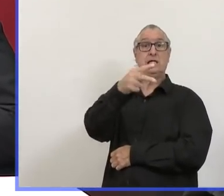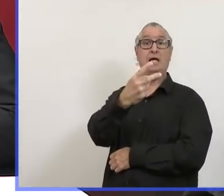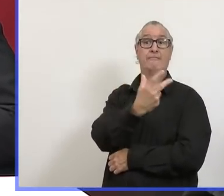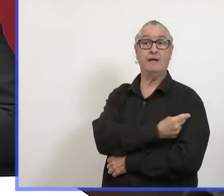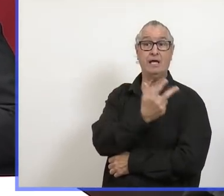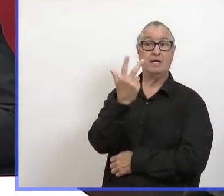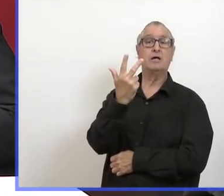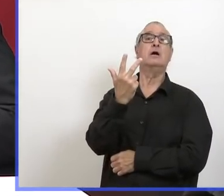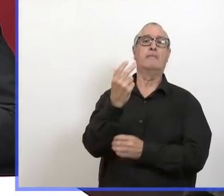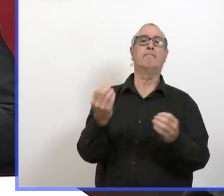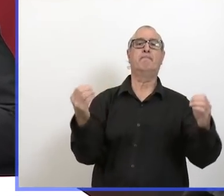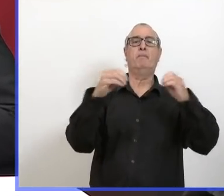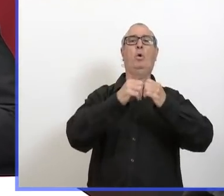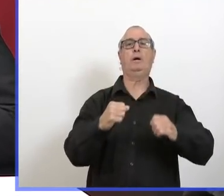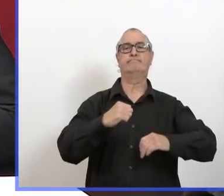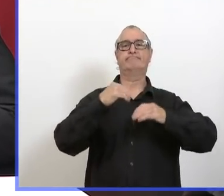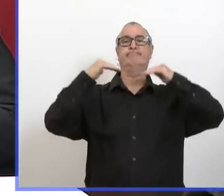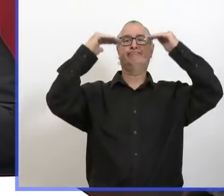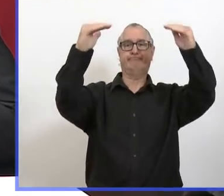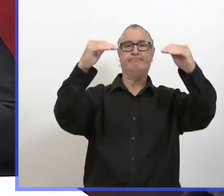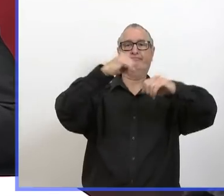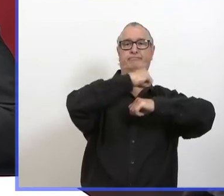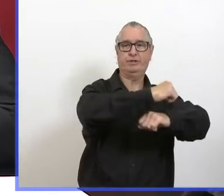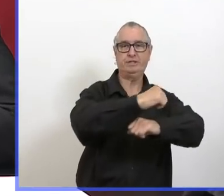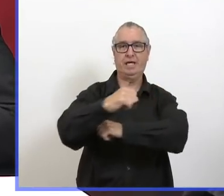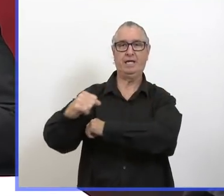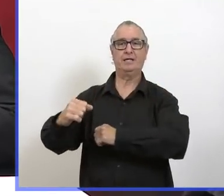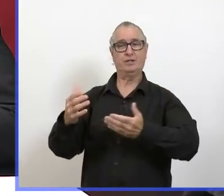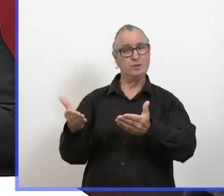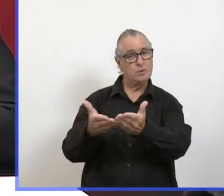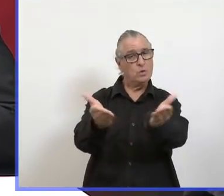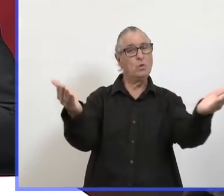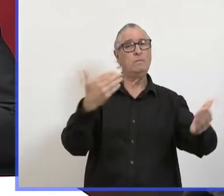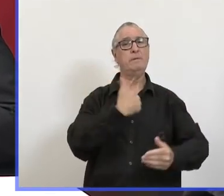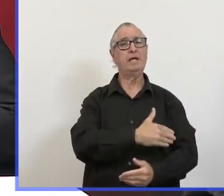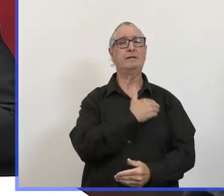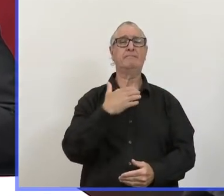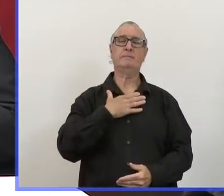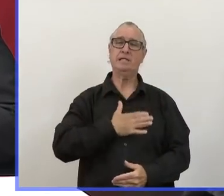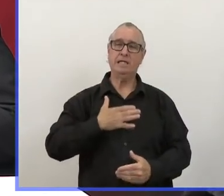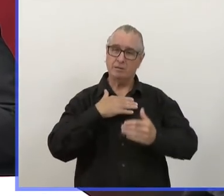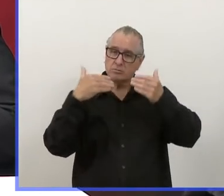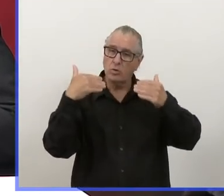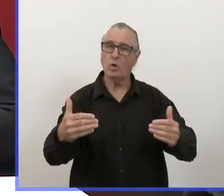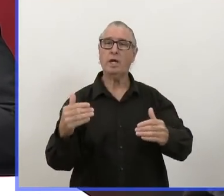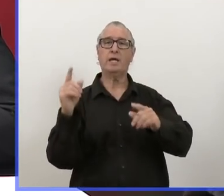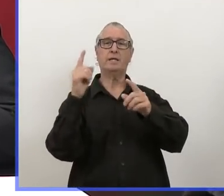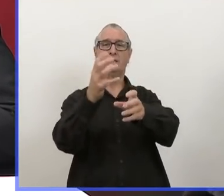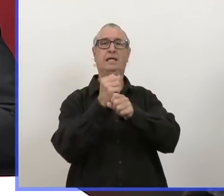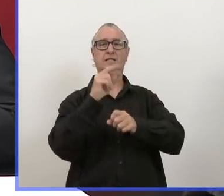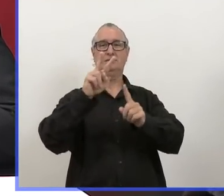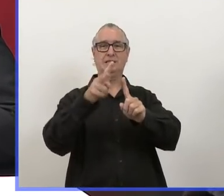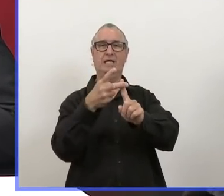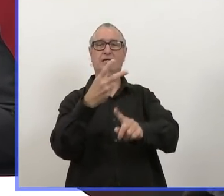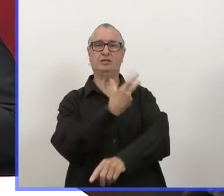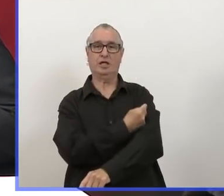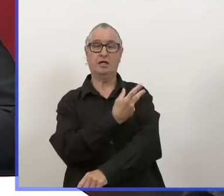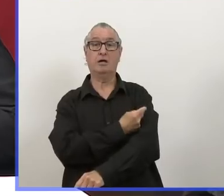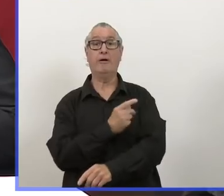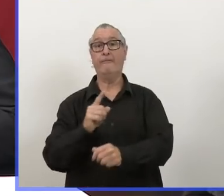make sure they get that second dose. So you got your first dose, you know, make sure you get that second dose. If you haven't had a dose yet, book that appointment, get that first